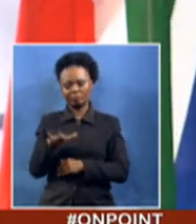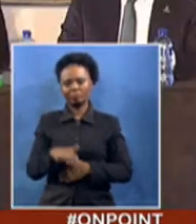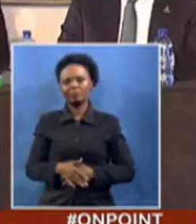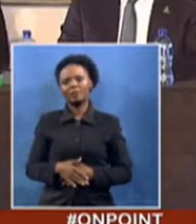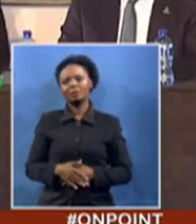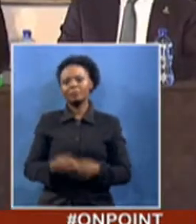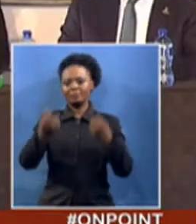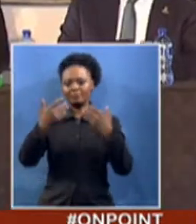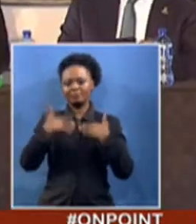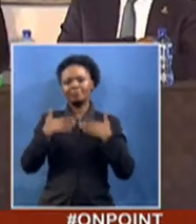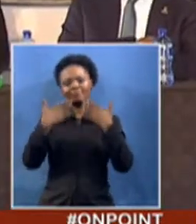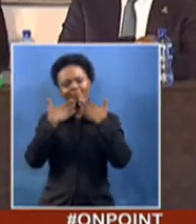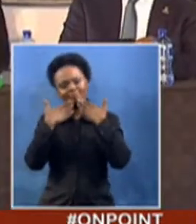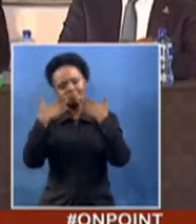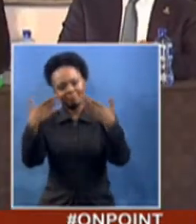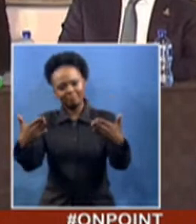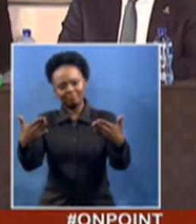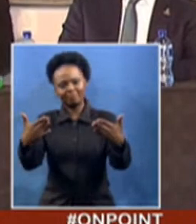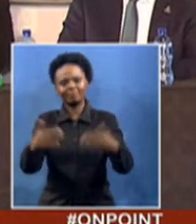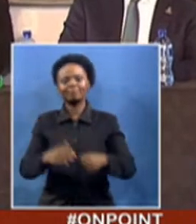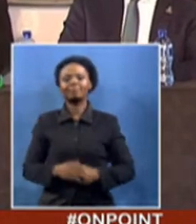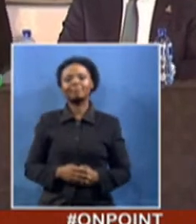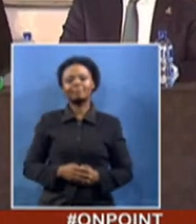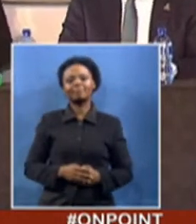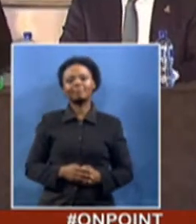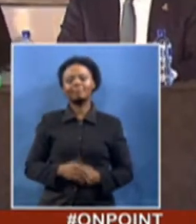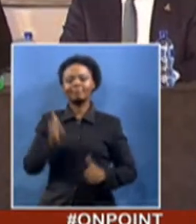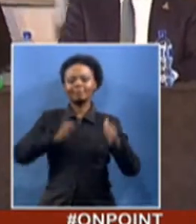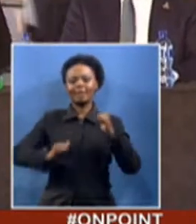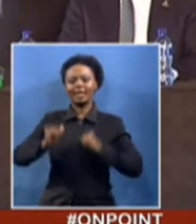thanks. Over to you, the acting mayor.